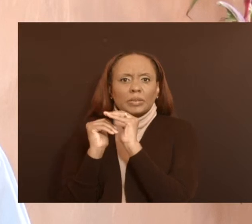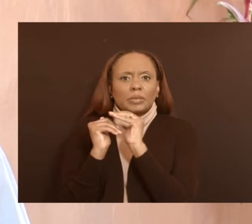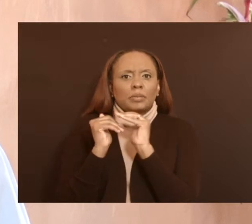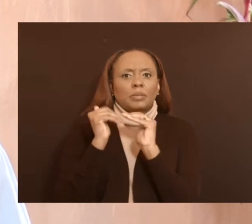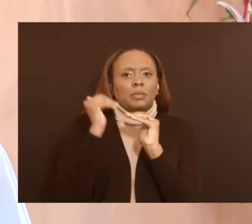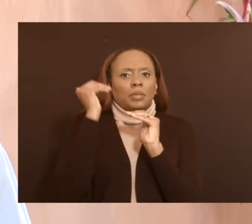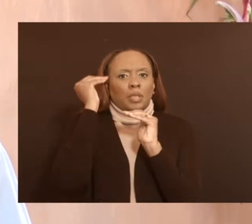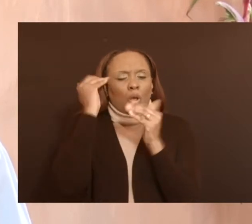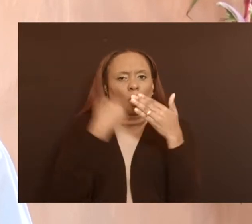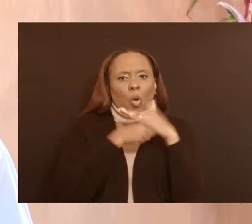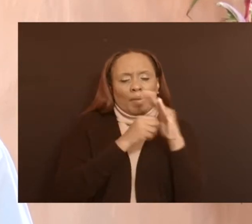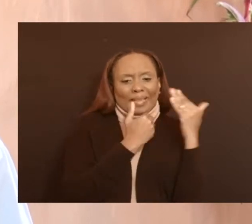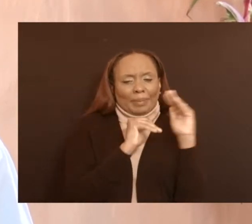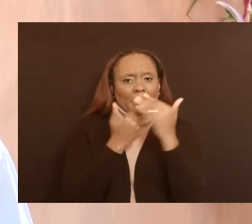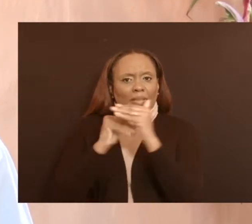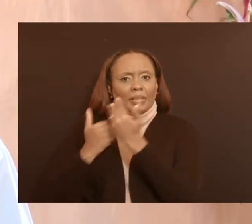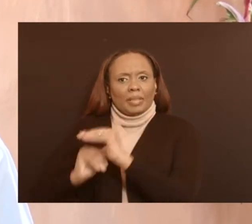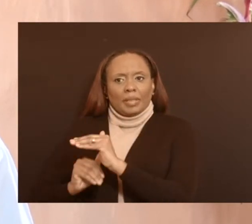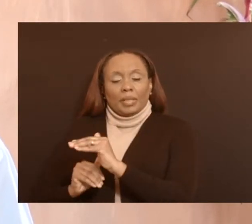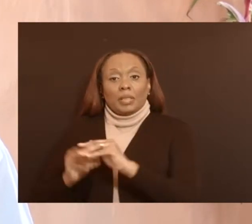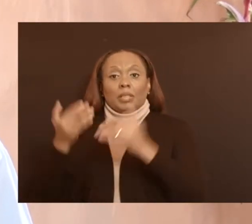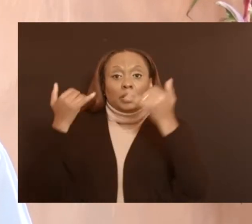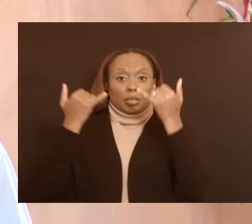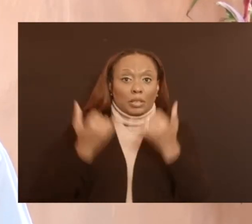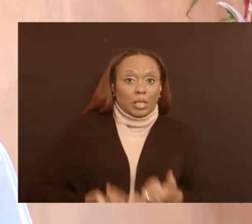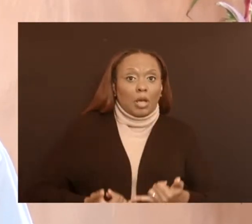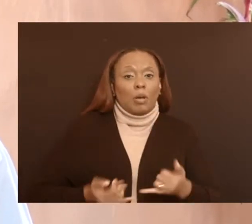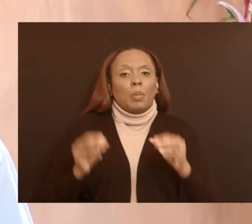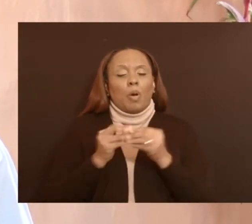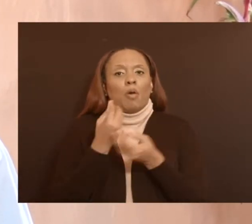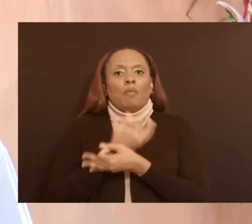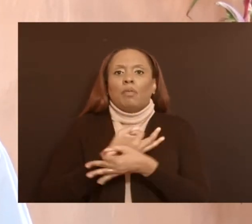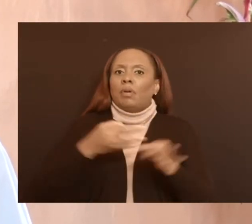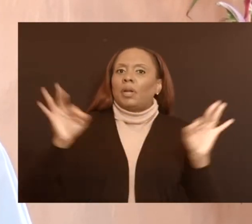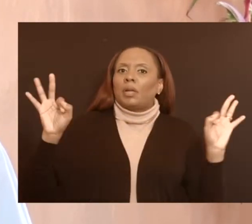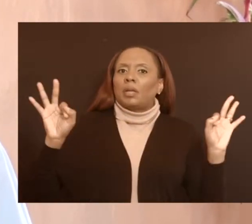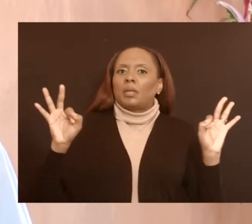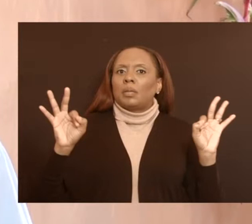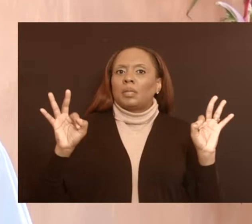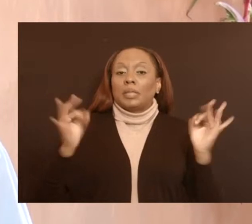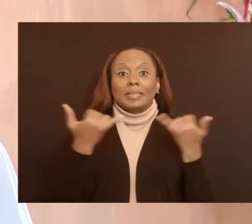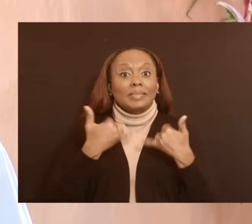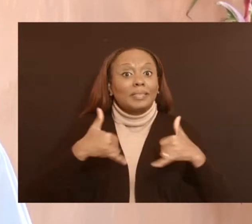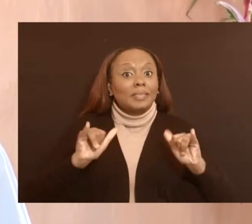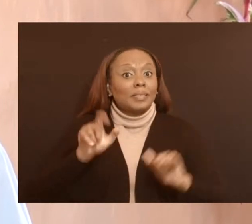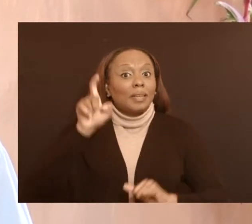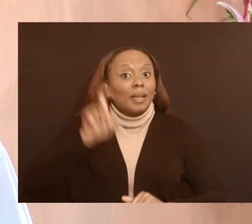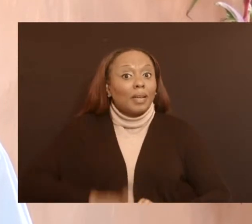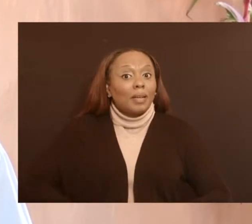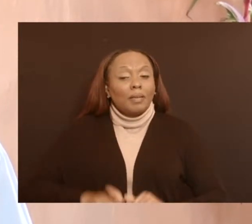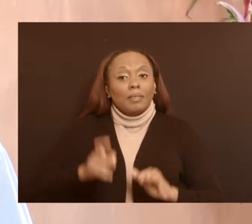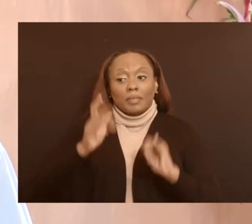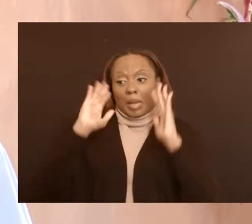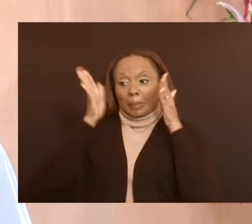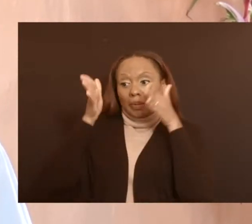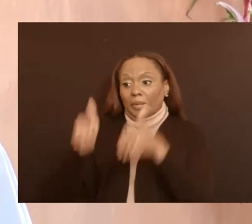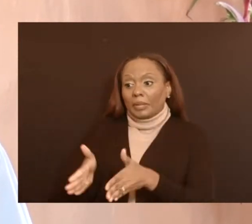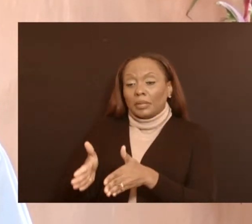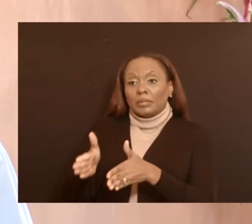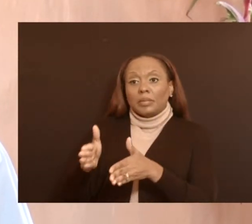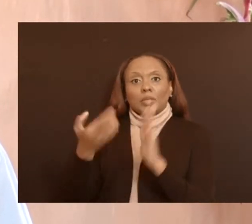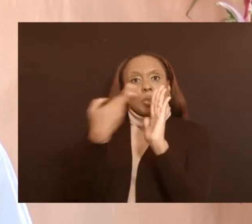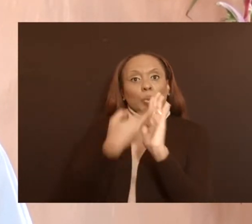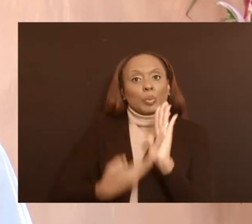wind. It is not an excuse for us not to observe the protocols. And I speak in this vein because I